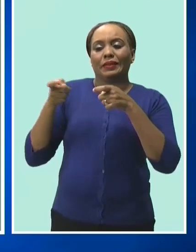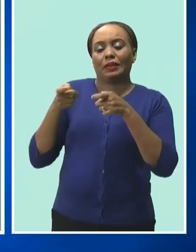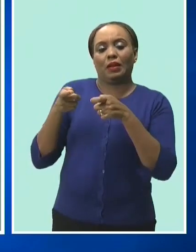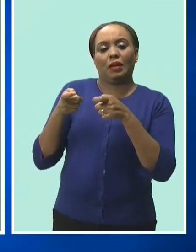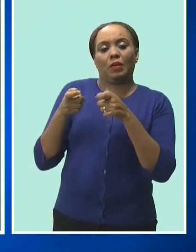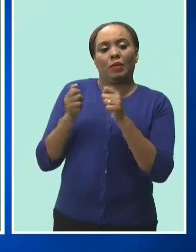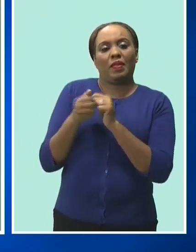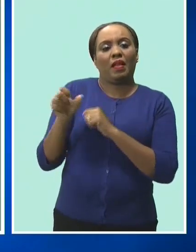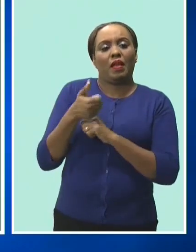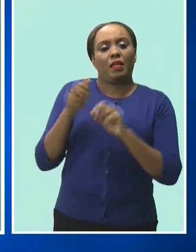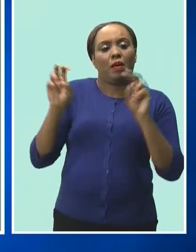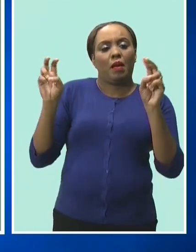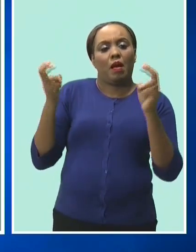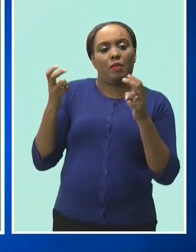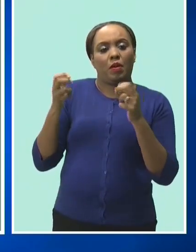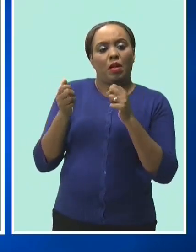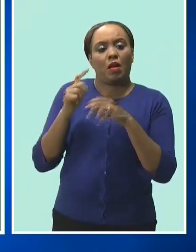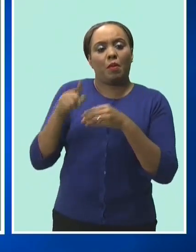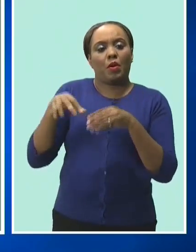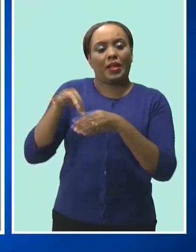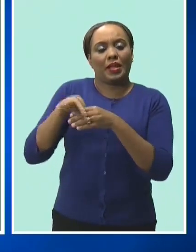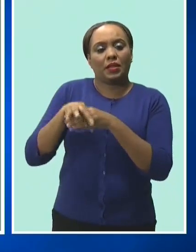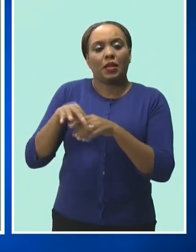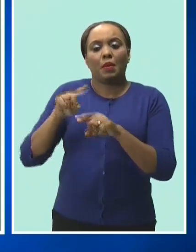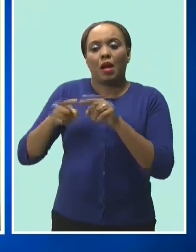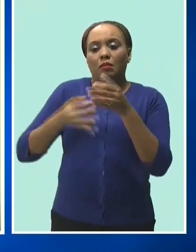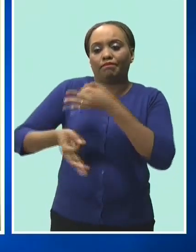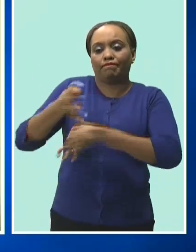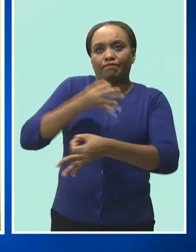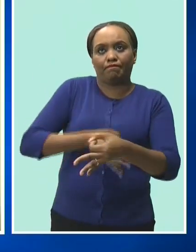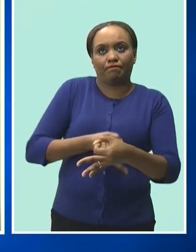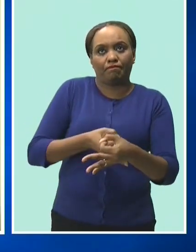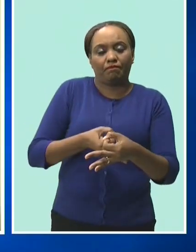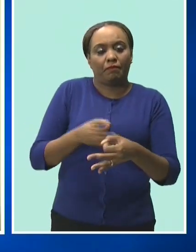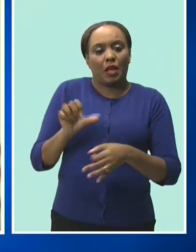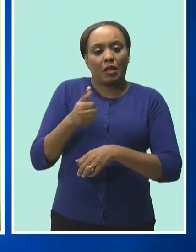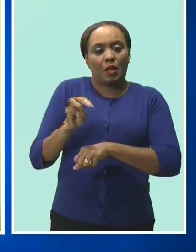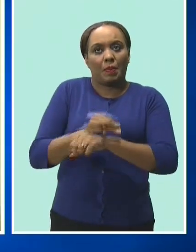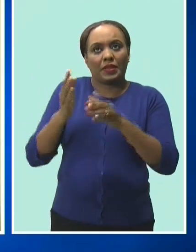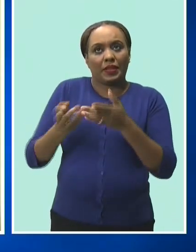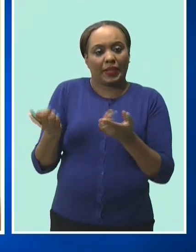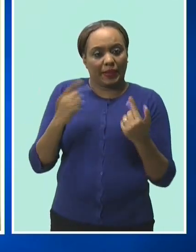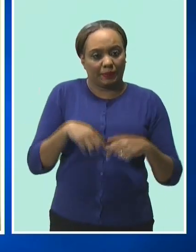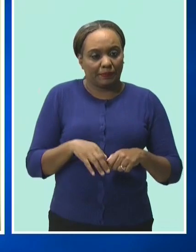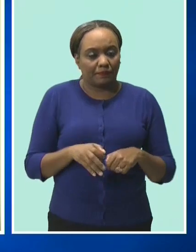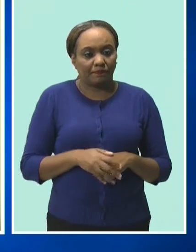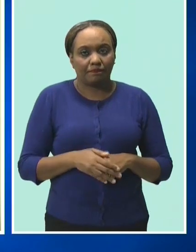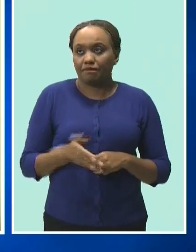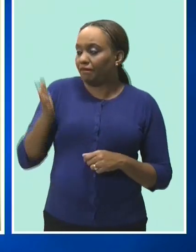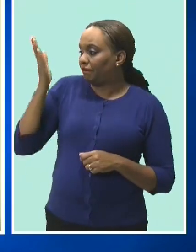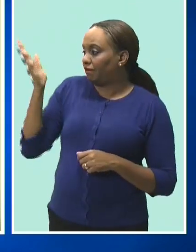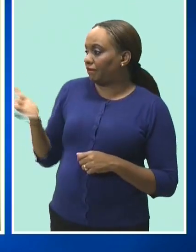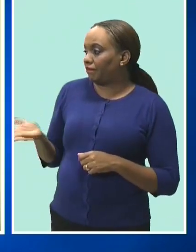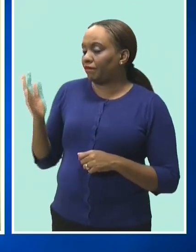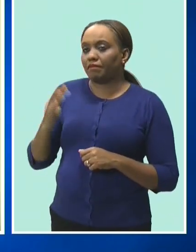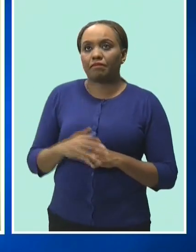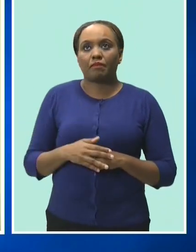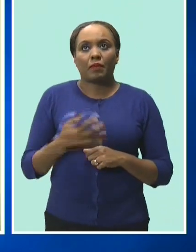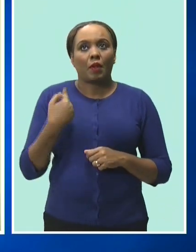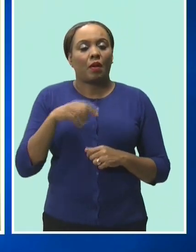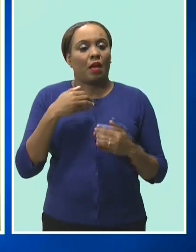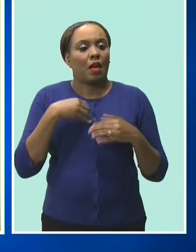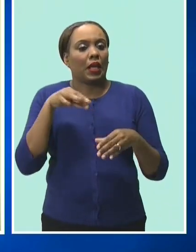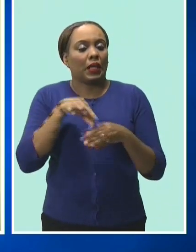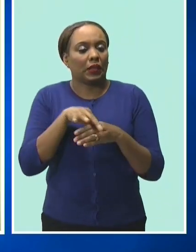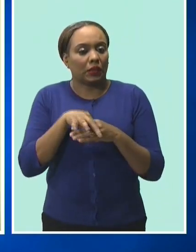Minister Kamina Johnson-Smith. We had just called a by-election, there was a resignation from the cabinet, and accordingly there